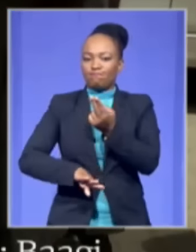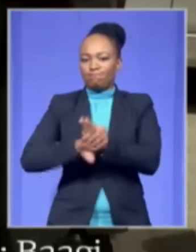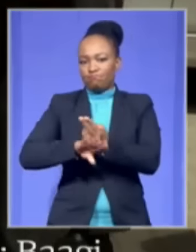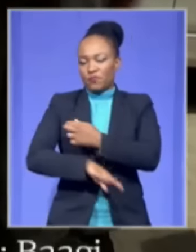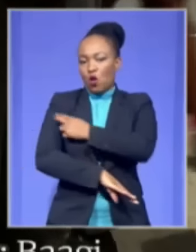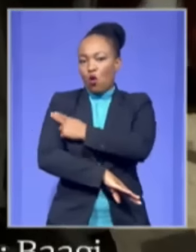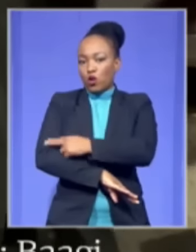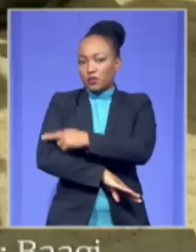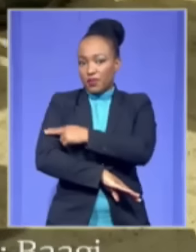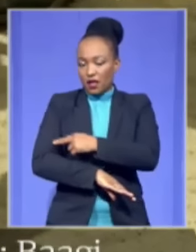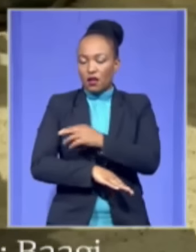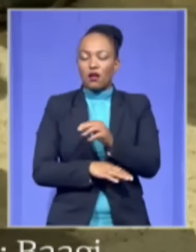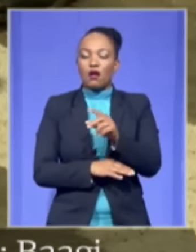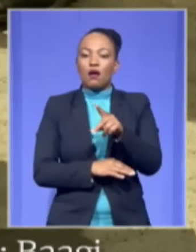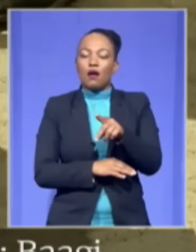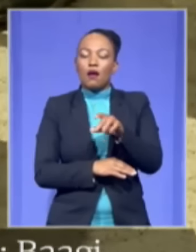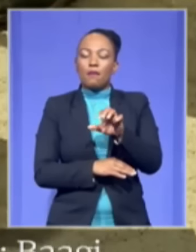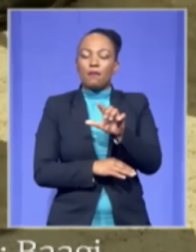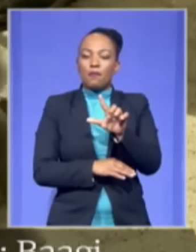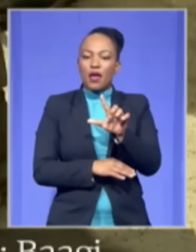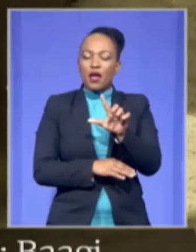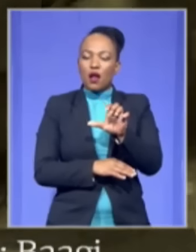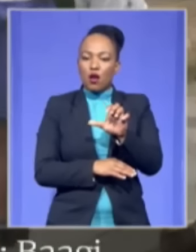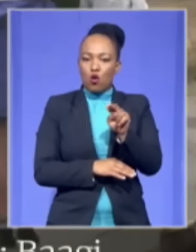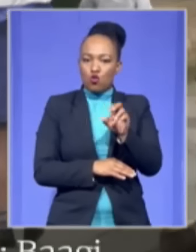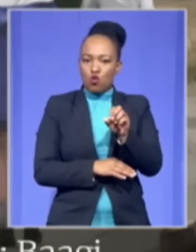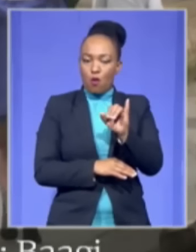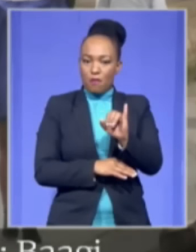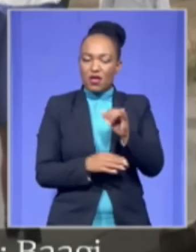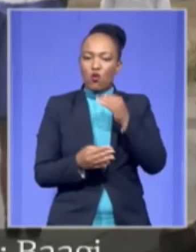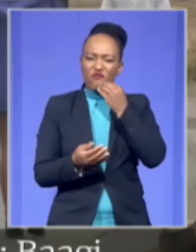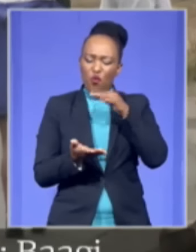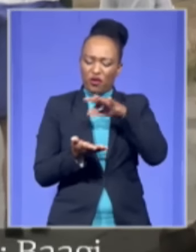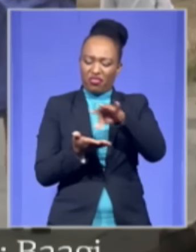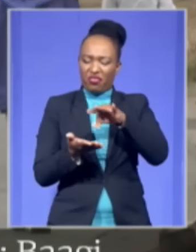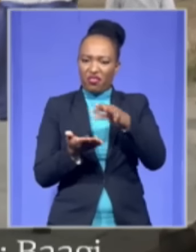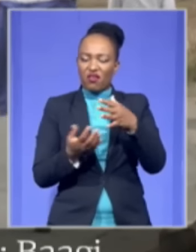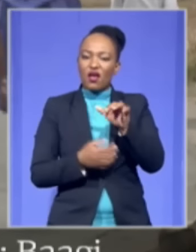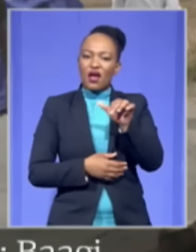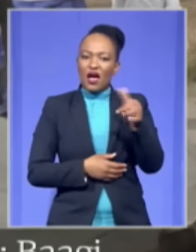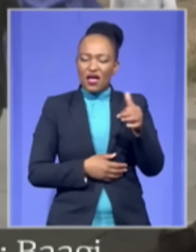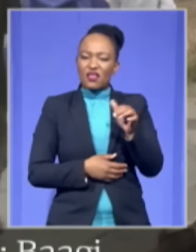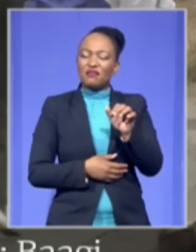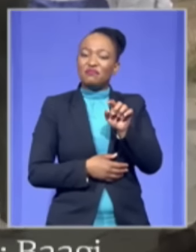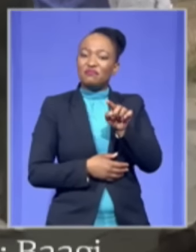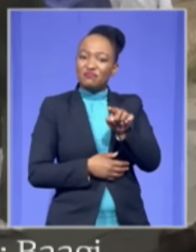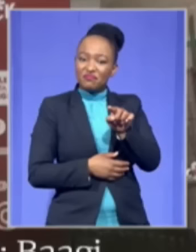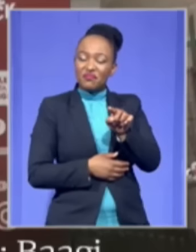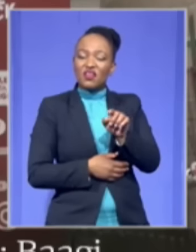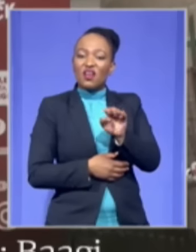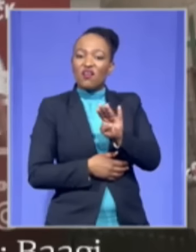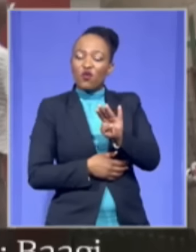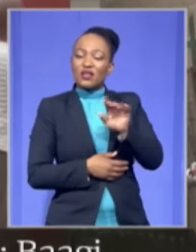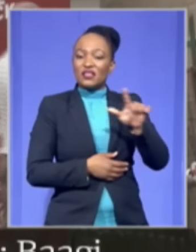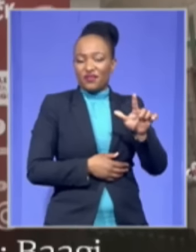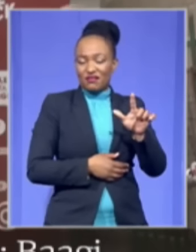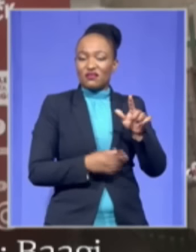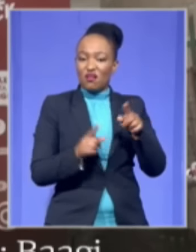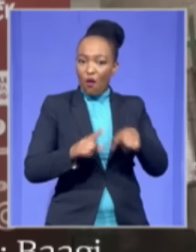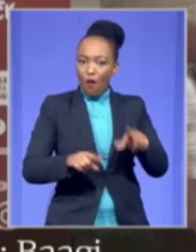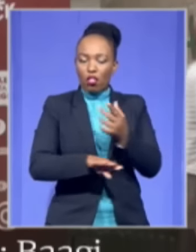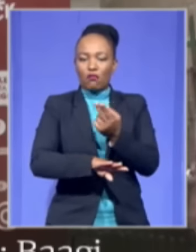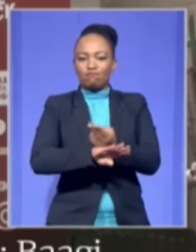go bilelwa ba jele dijo tse di nang le botlhole. Barutwana ba le 47 ba ne ba tseelwa ko bookelong morago ga go ja di-chocolate le